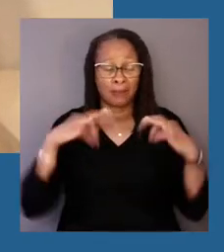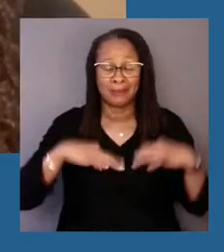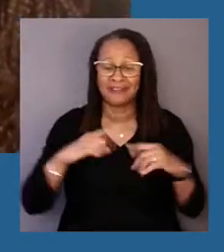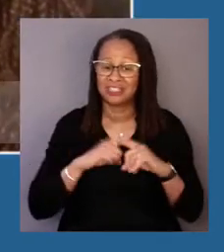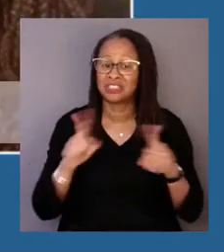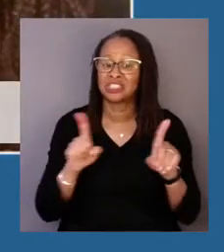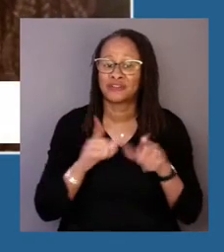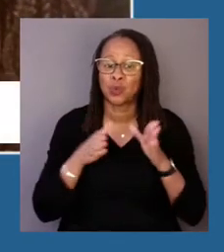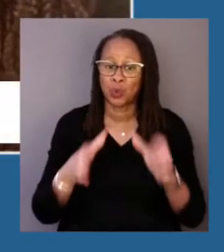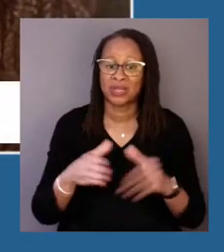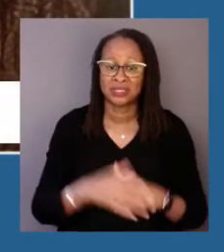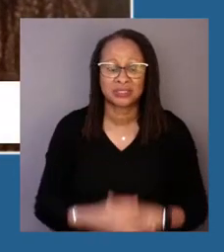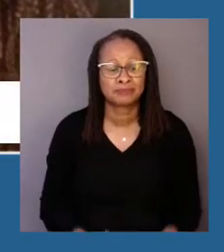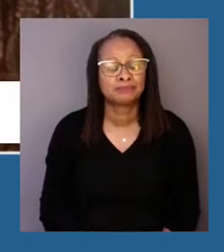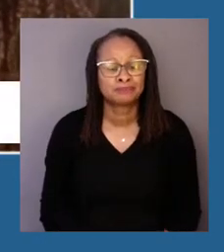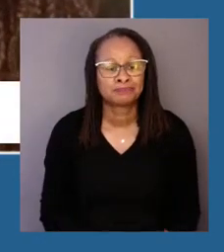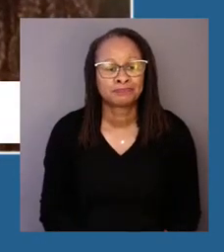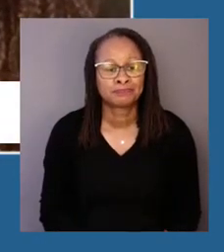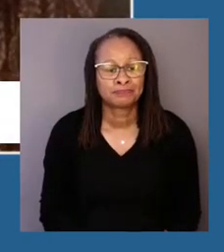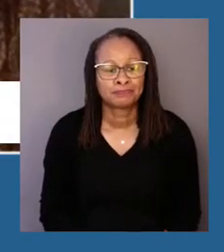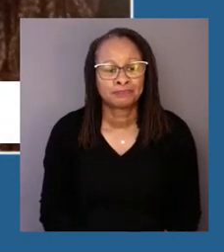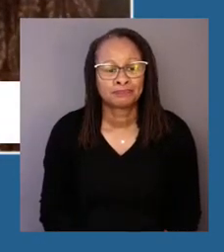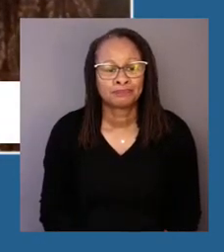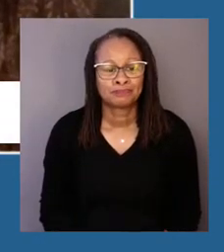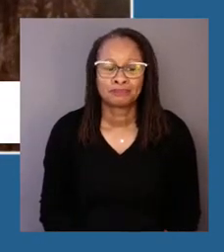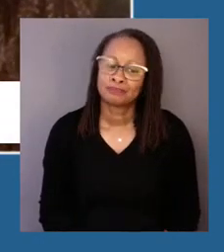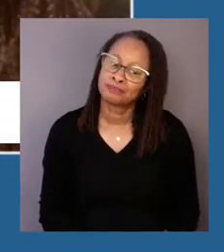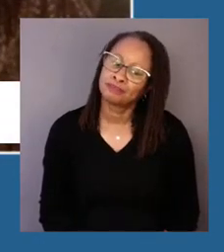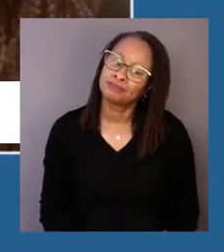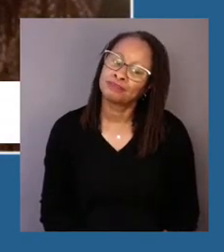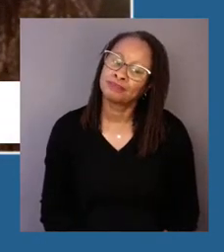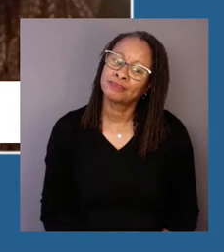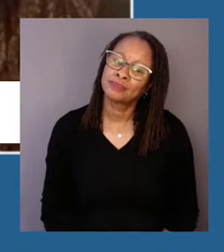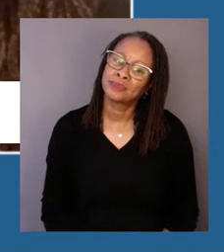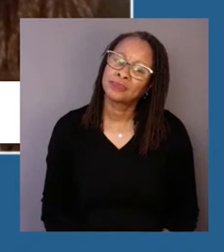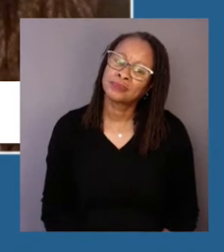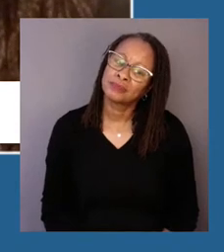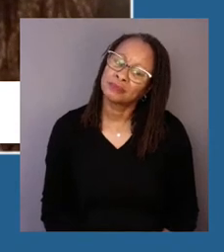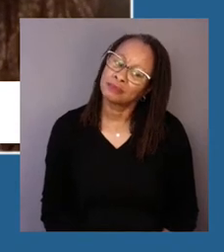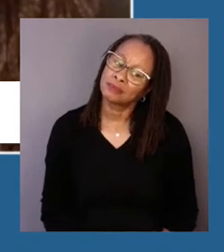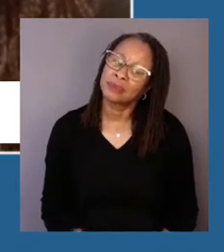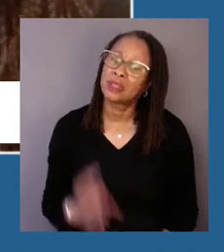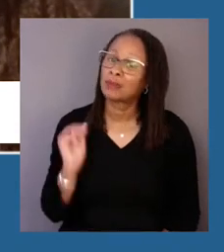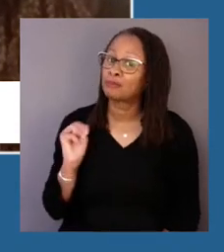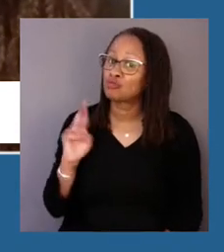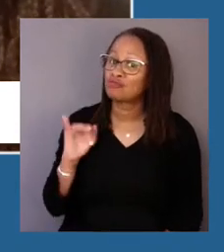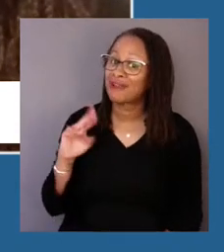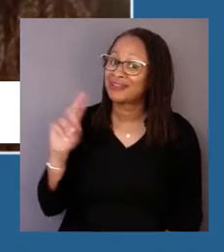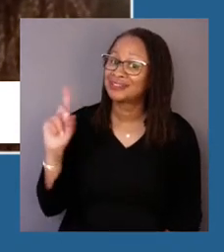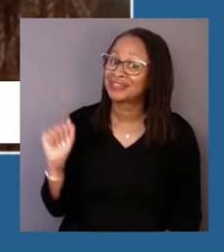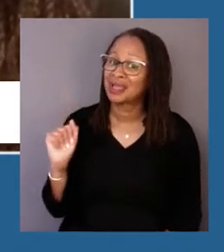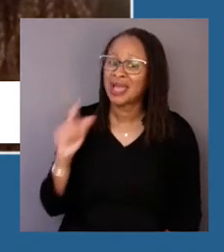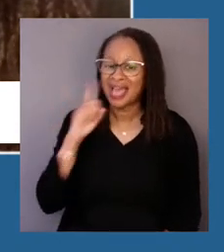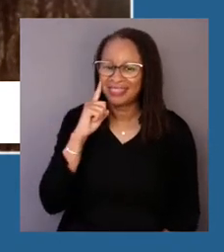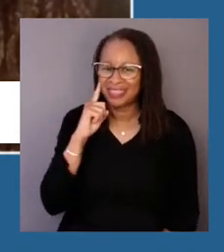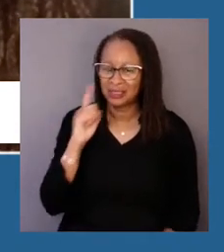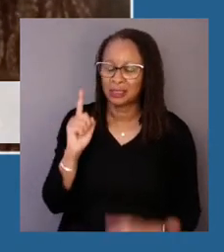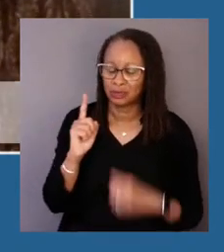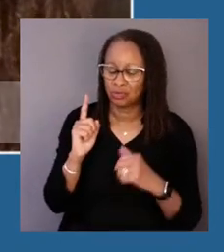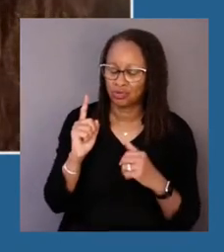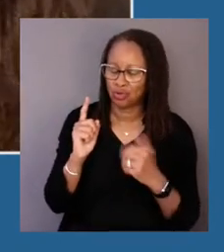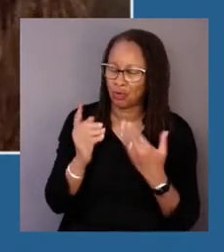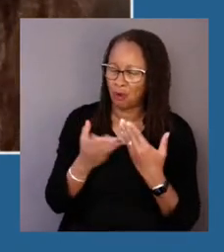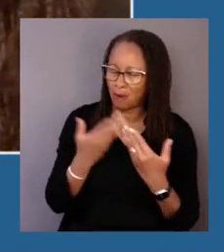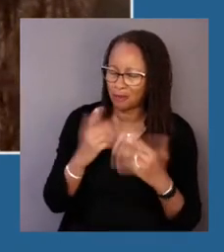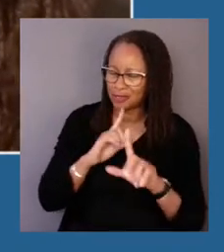And I think you've gone a good distance toward answering something, but I want to make sure that you have a chance